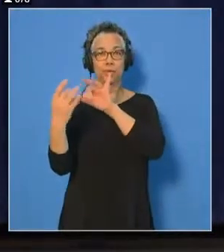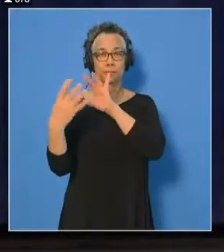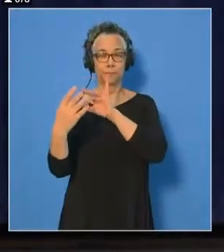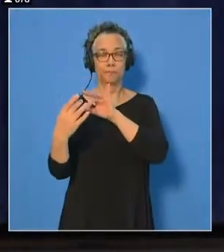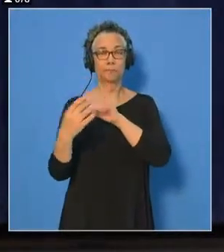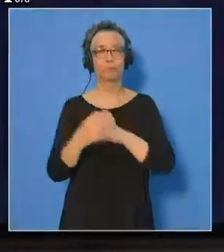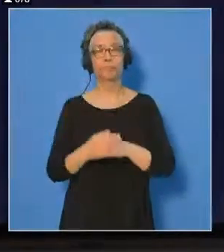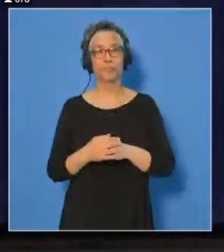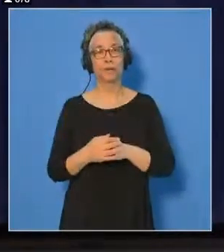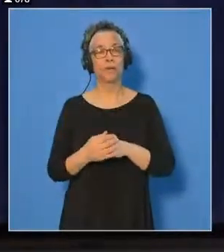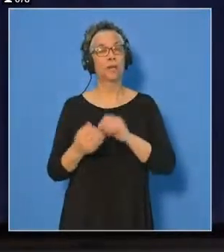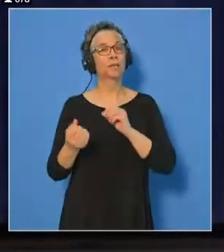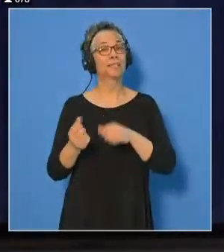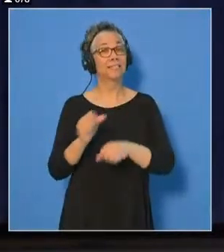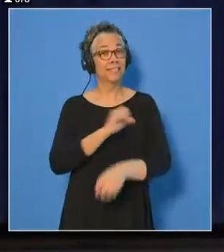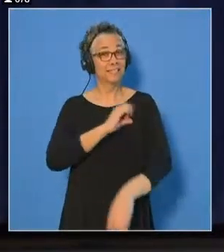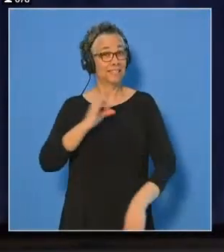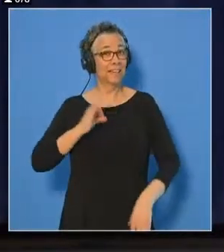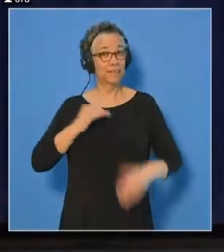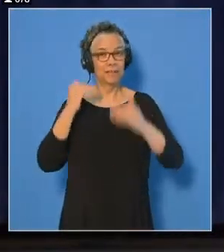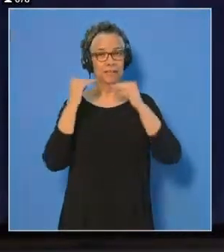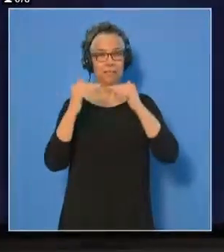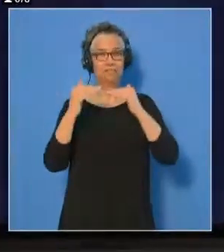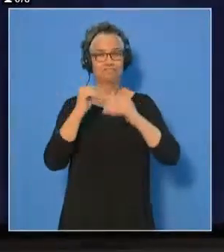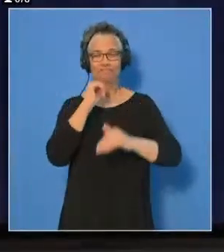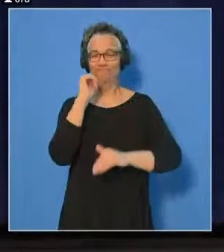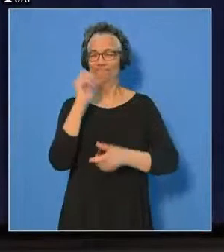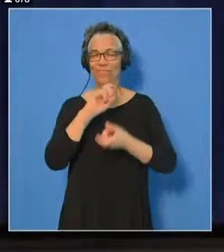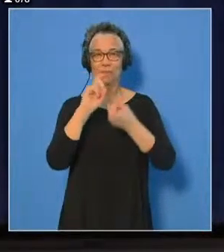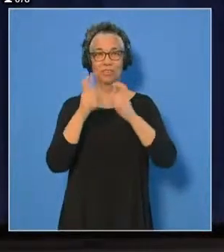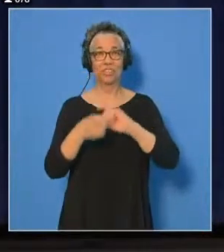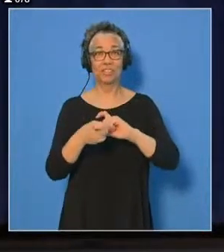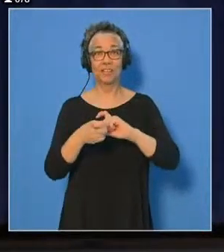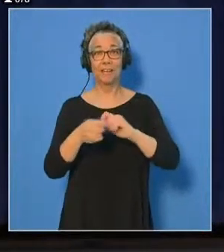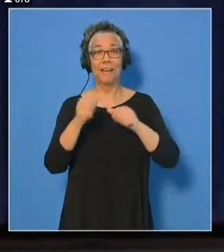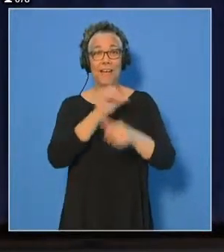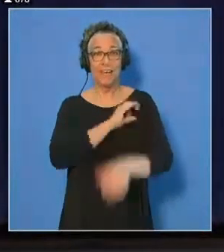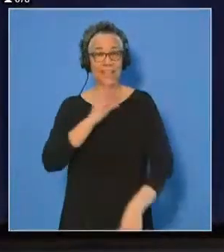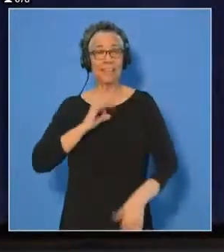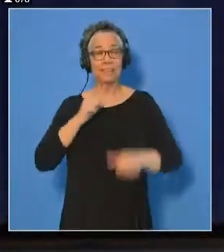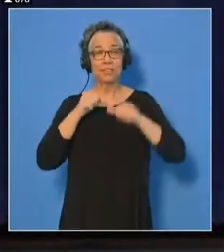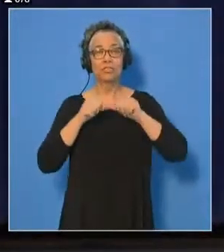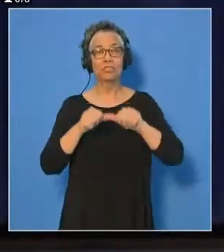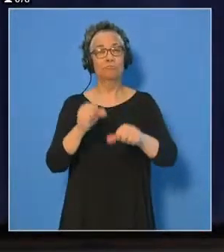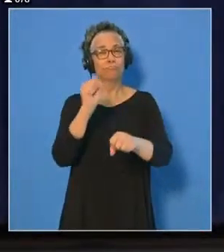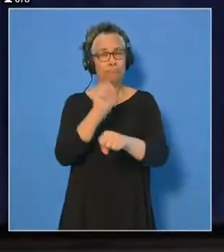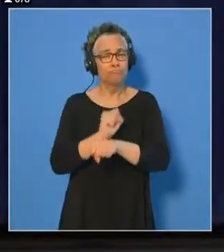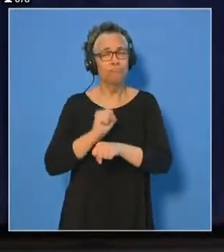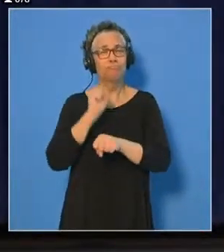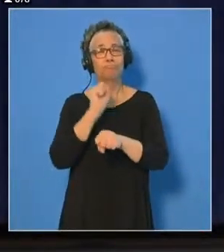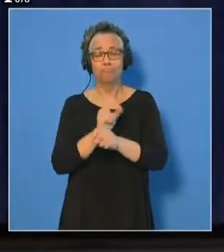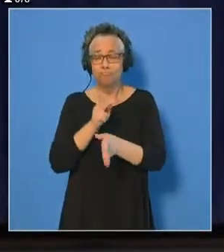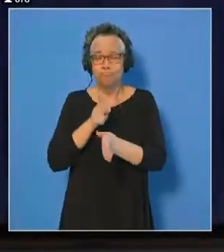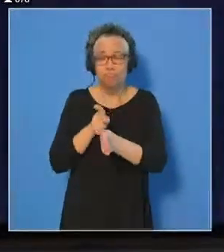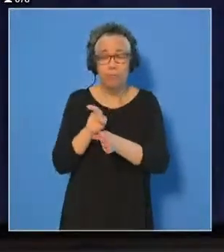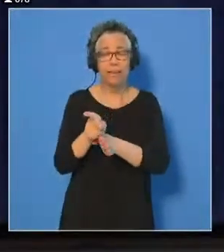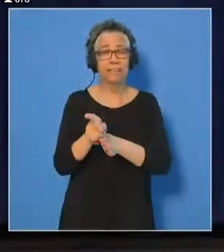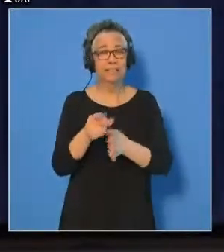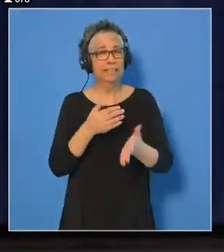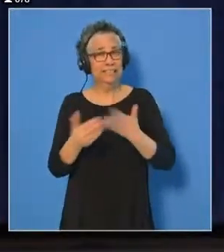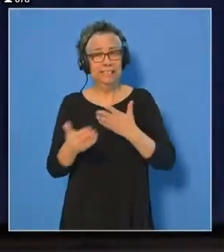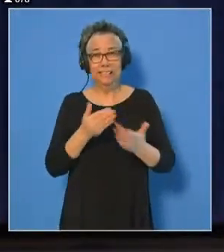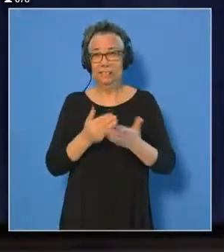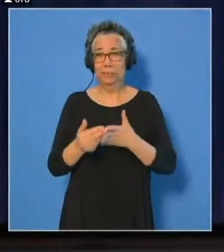Please note that staffing levels have not been impacted and staff continue to carry out their duties professionally despite the